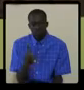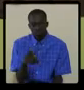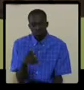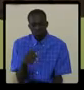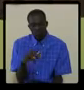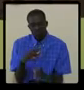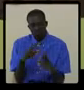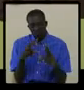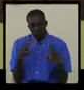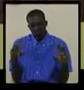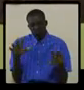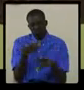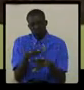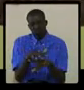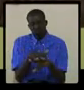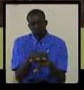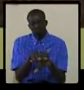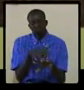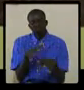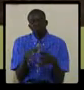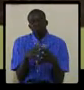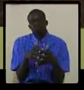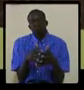Again, it's a very slow reaction.